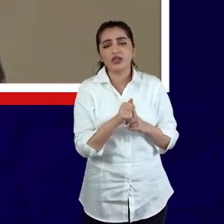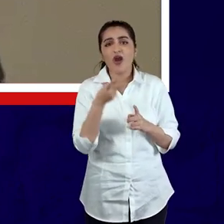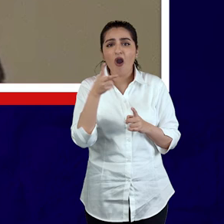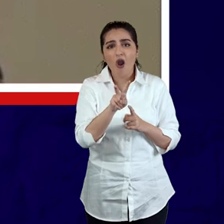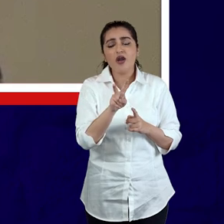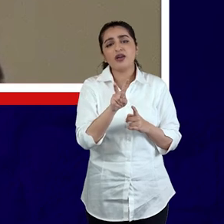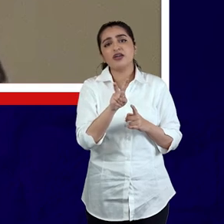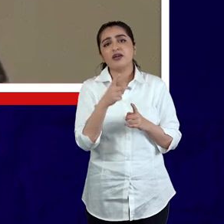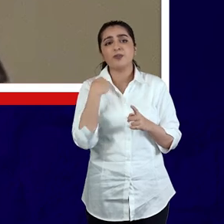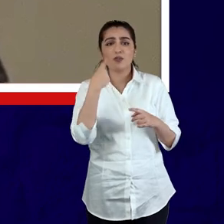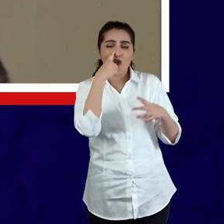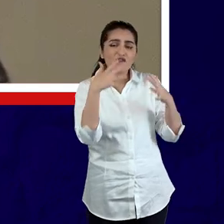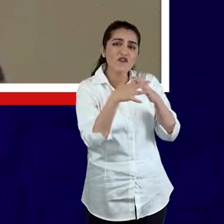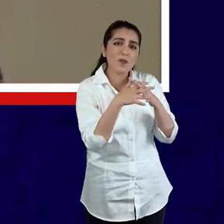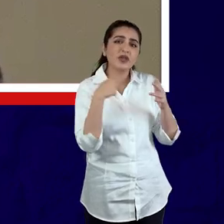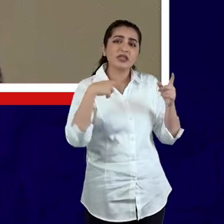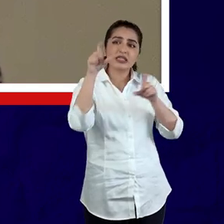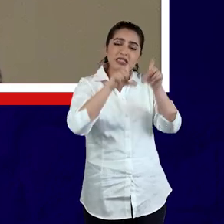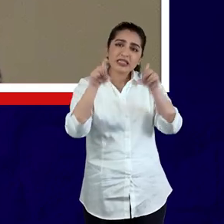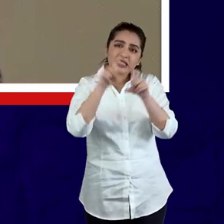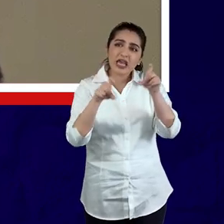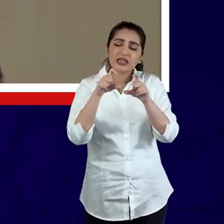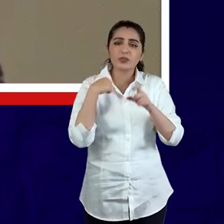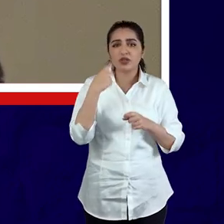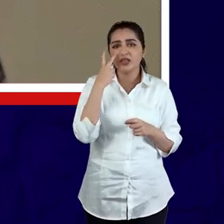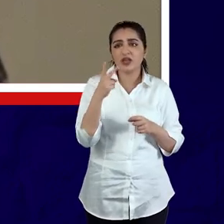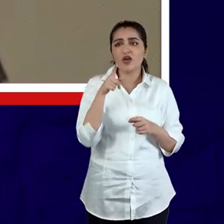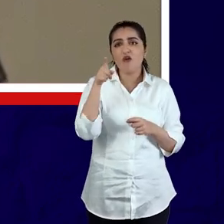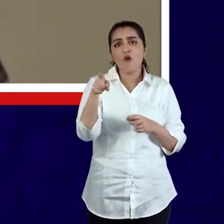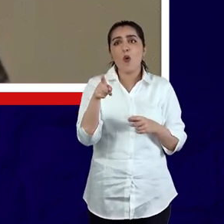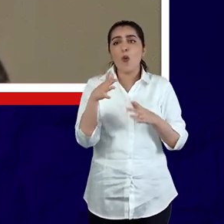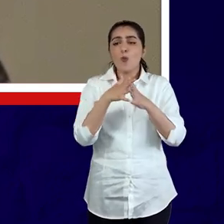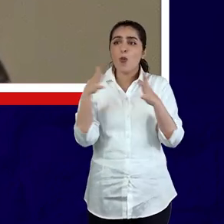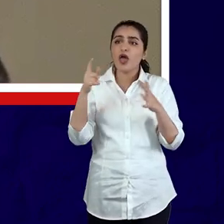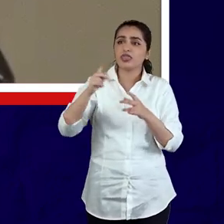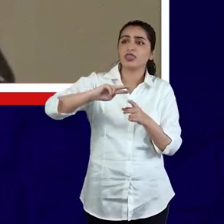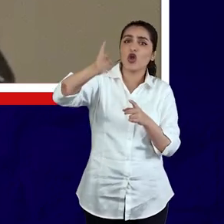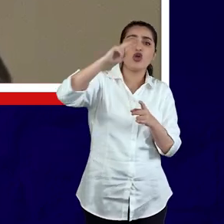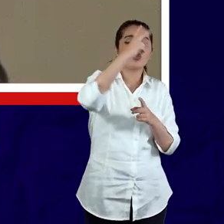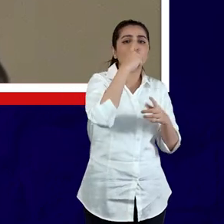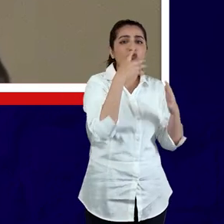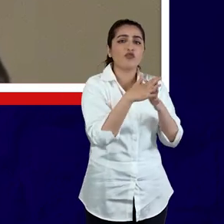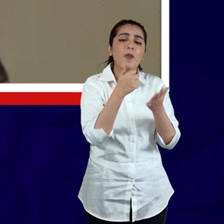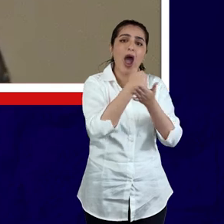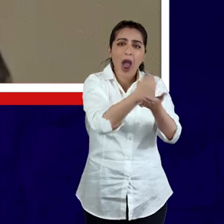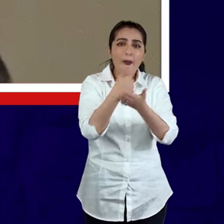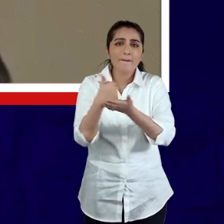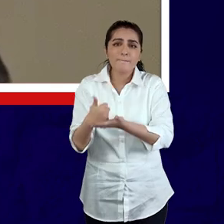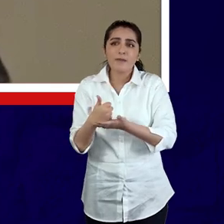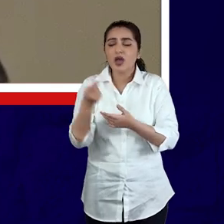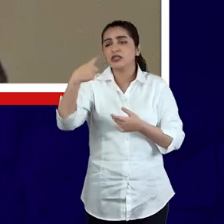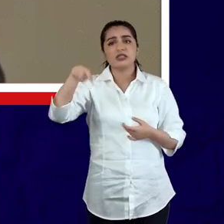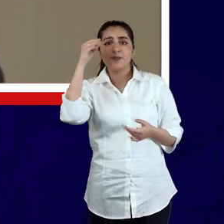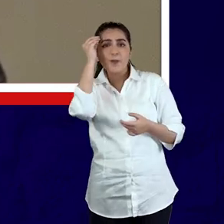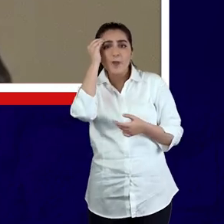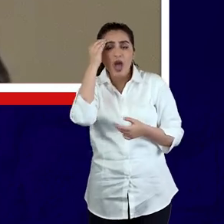I think perhaps more women designers, because they can do so much for other women who really